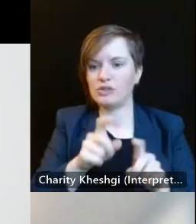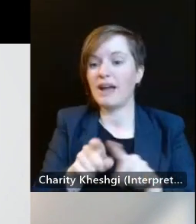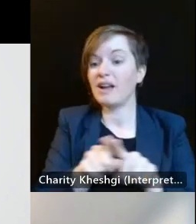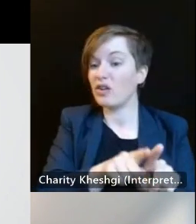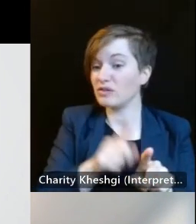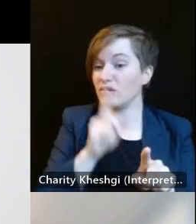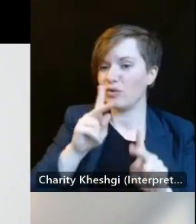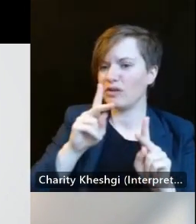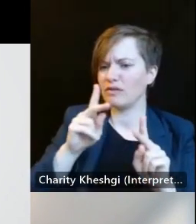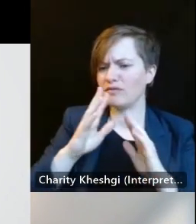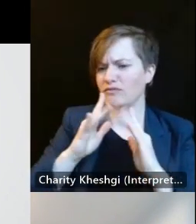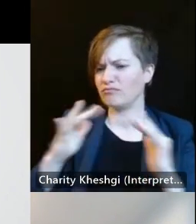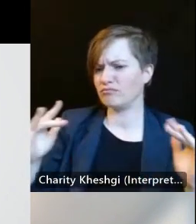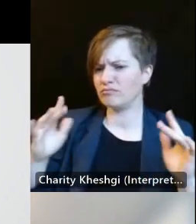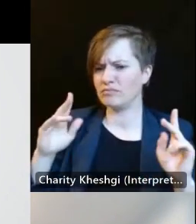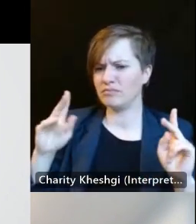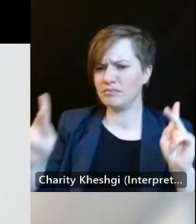needs.